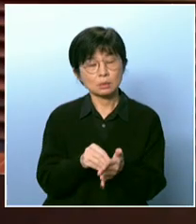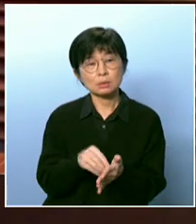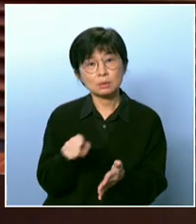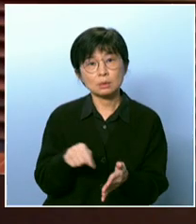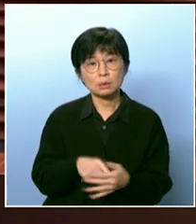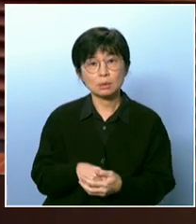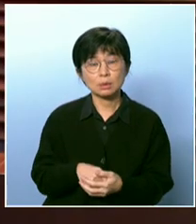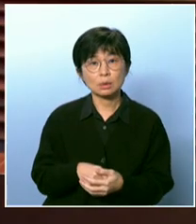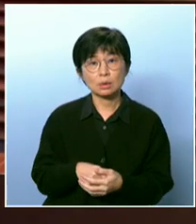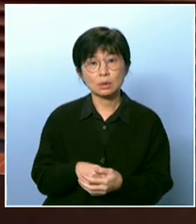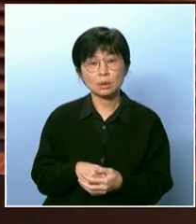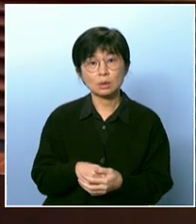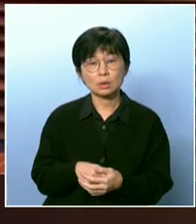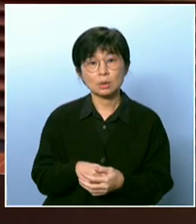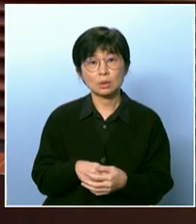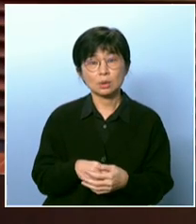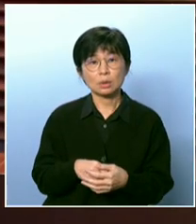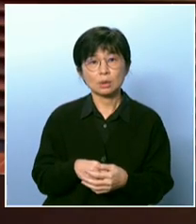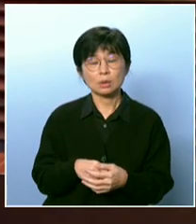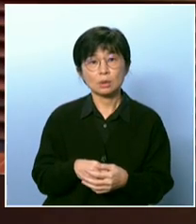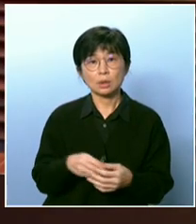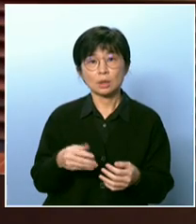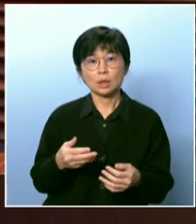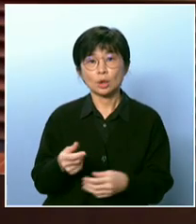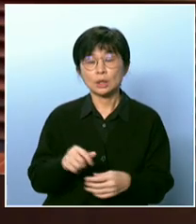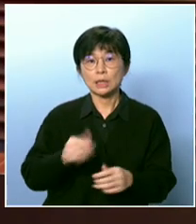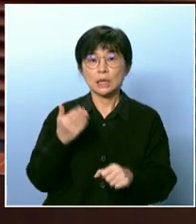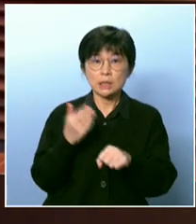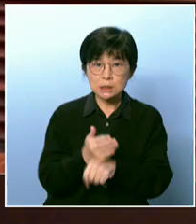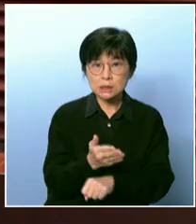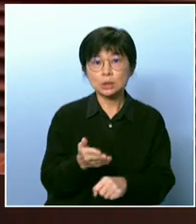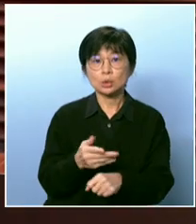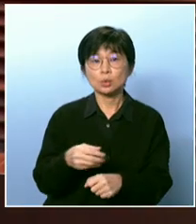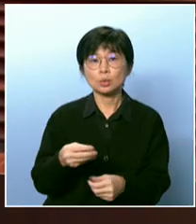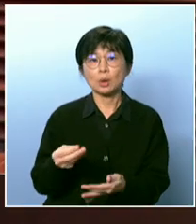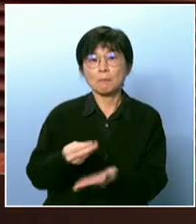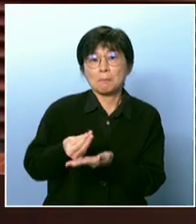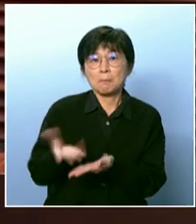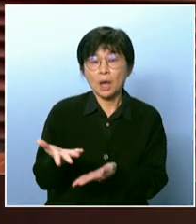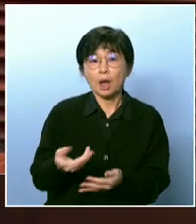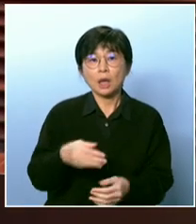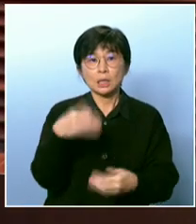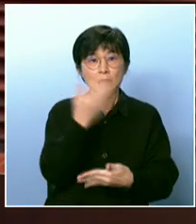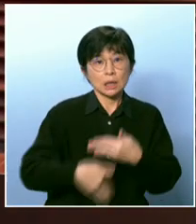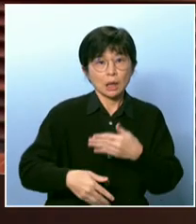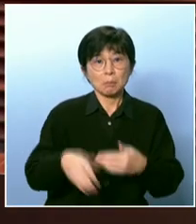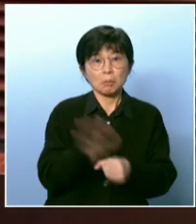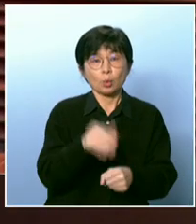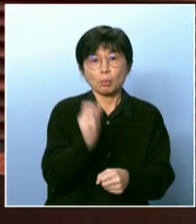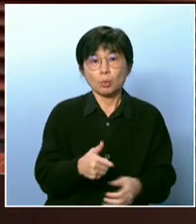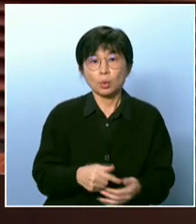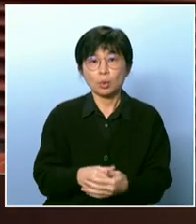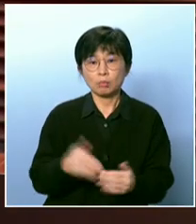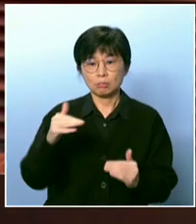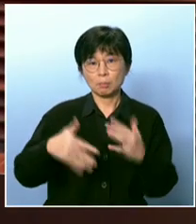I believe they talked about caps before, so I would just want to confirm if this applies to fitting